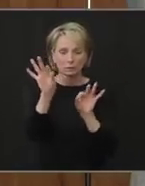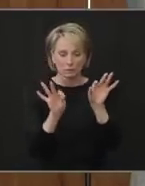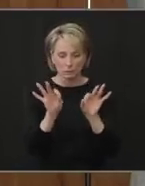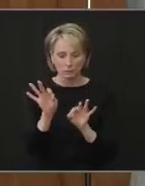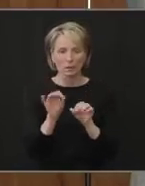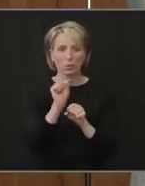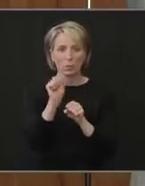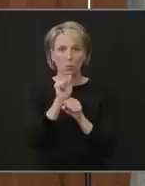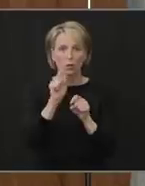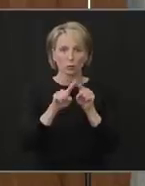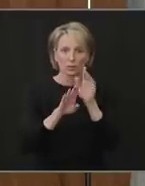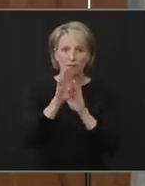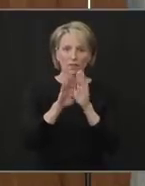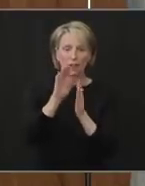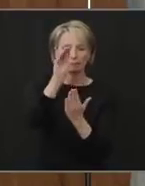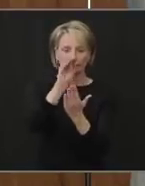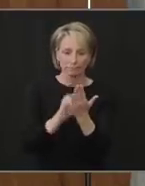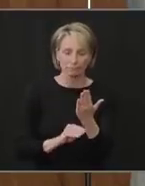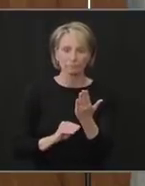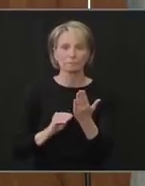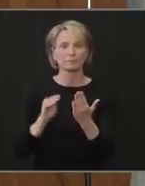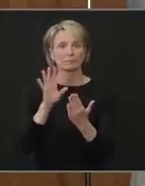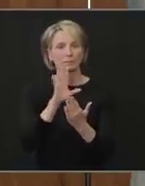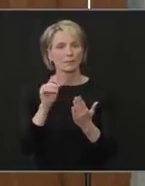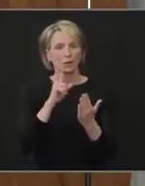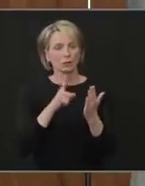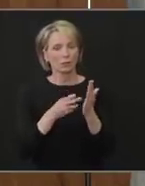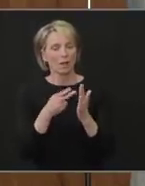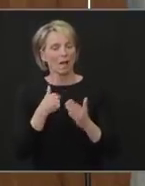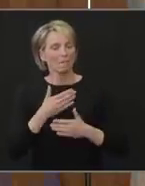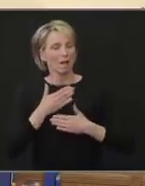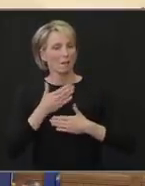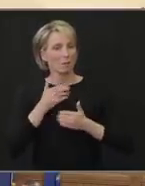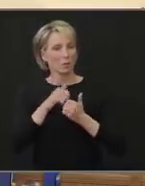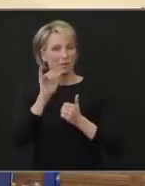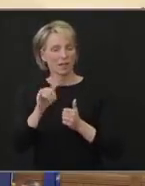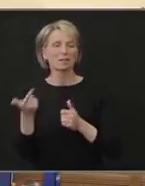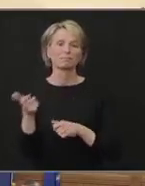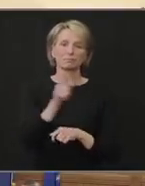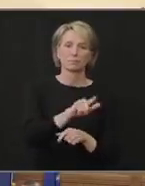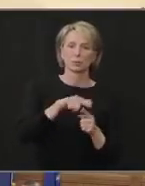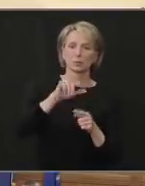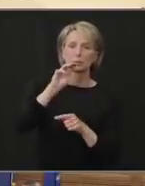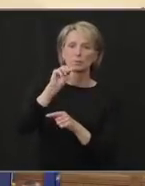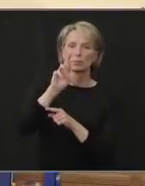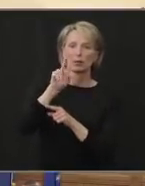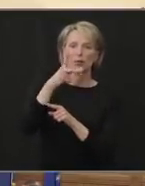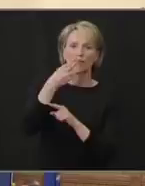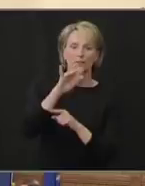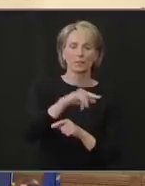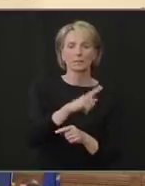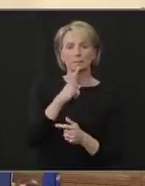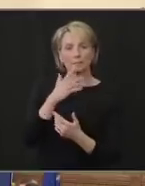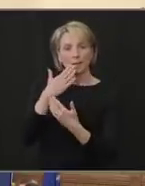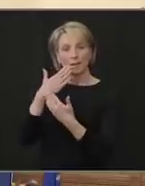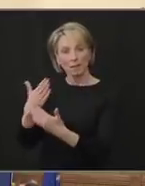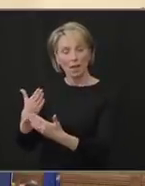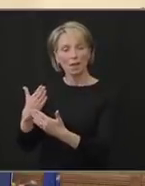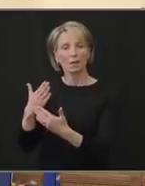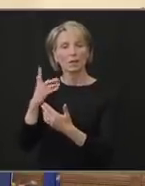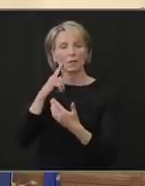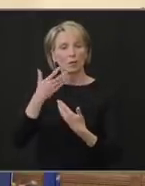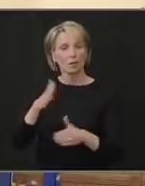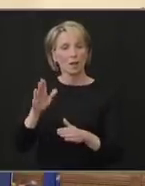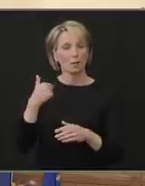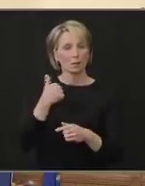it, and I'm happy to yield to my colleague. Great. Thank you very much, Dick. Ned, thank you for allowing us